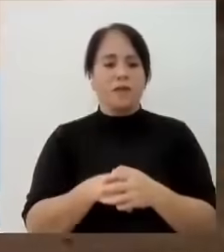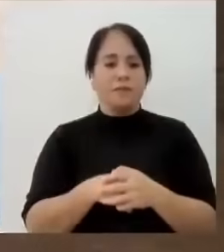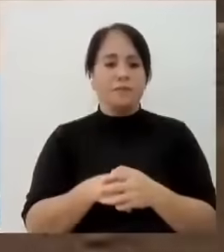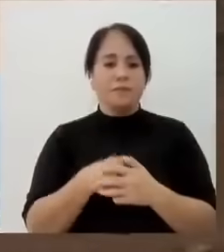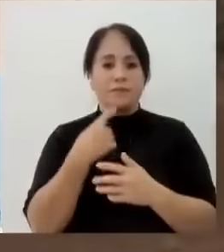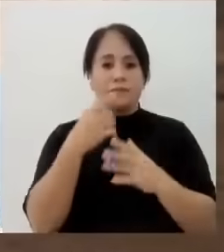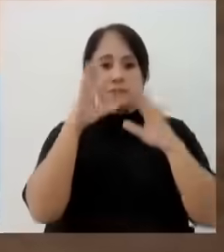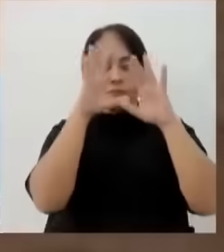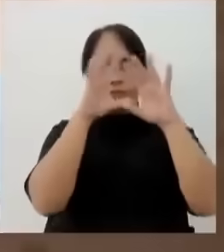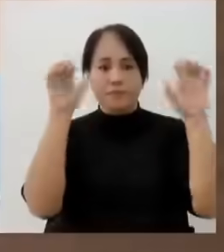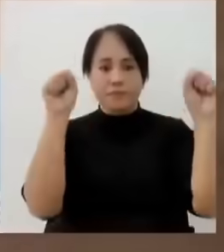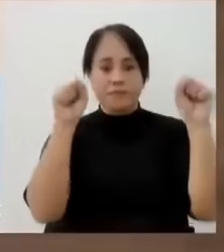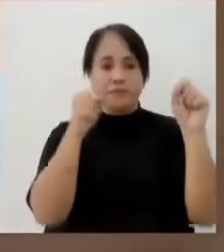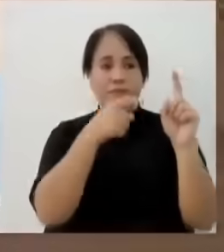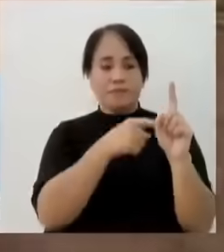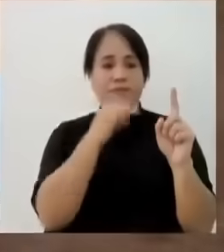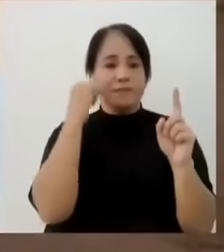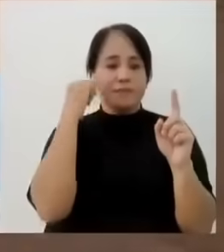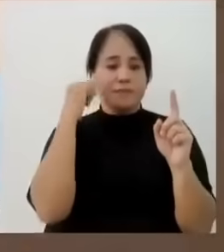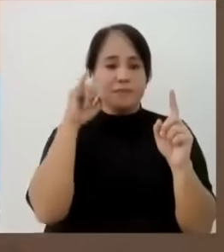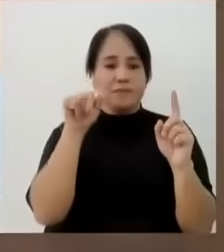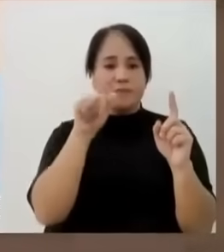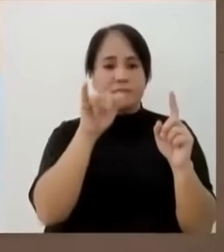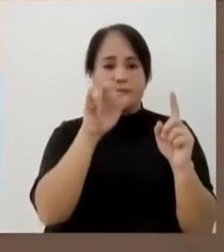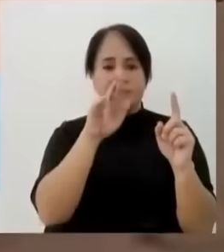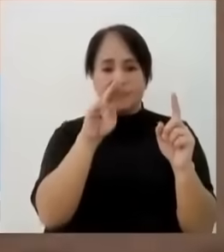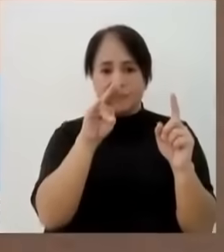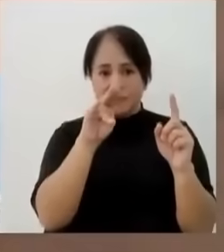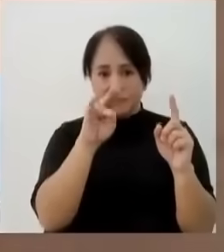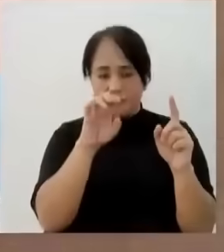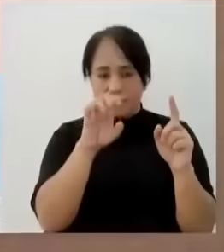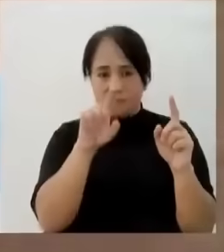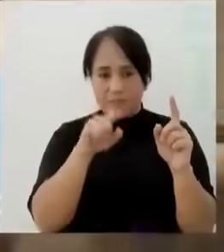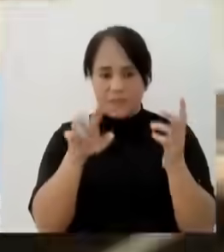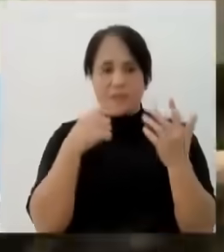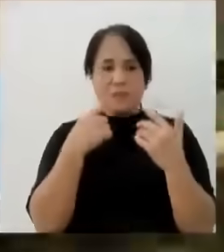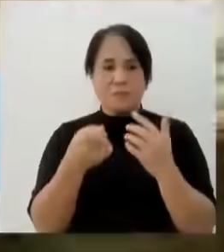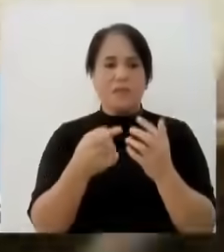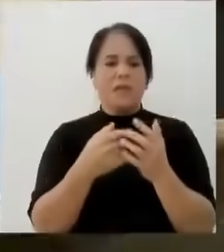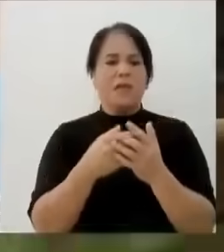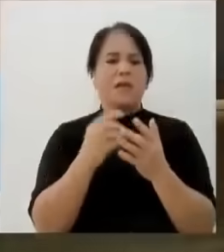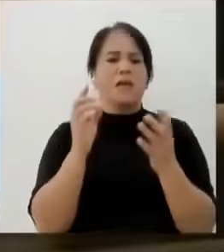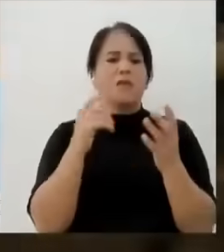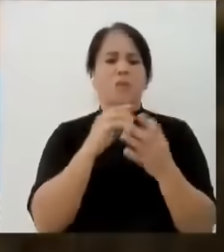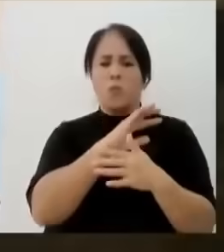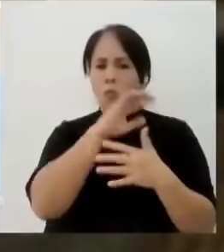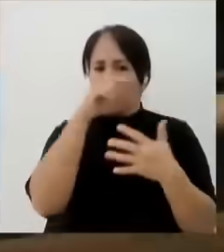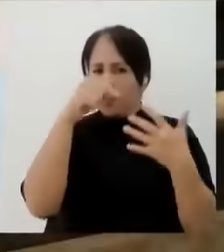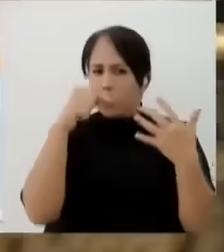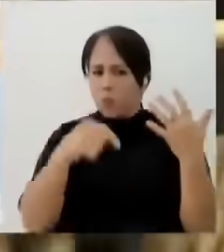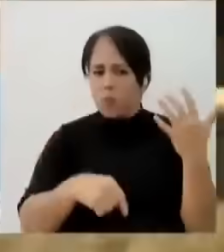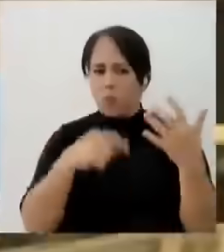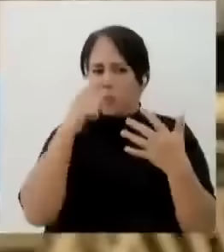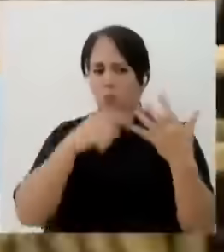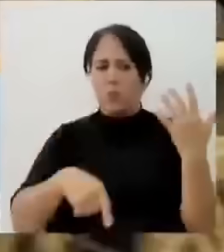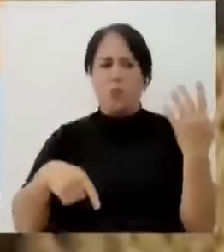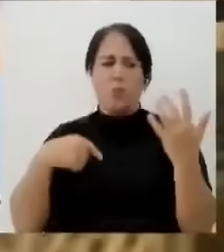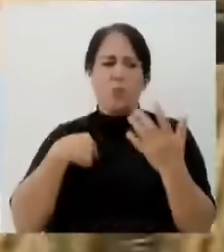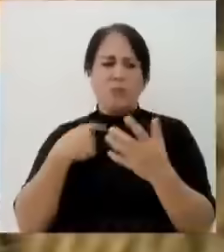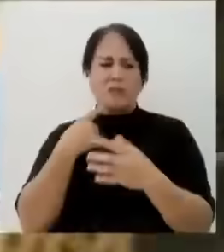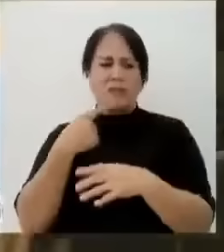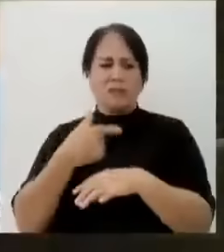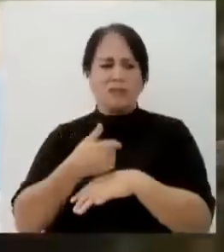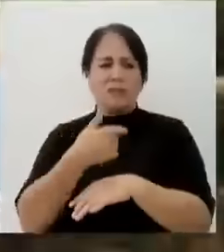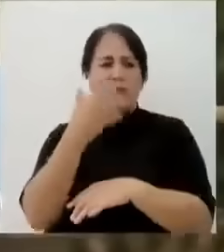president, Mr. Jay Renz Hilario, he was saying that all these allegations are born out